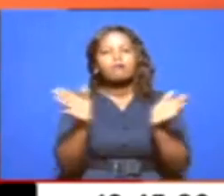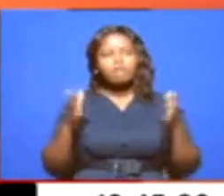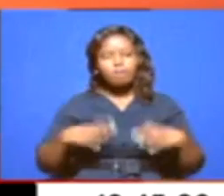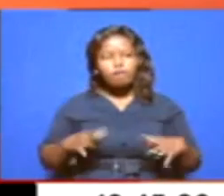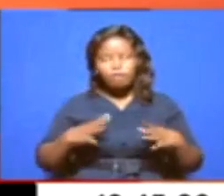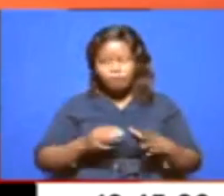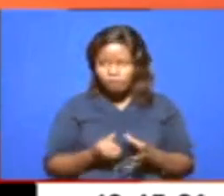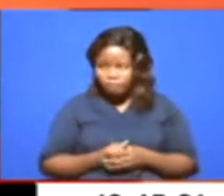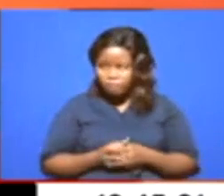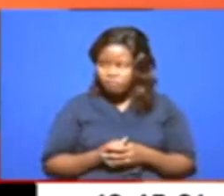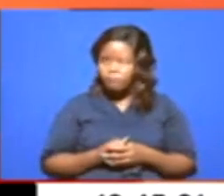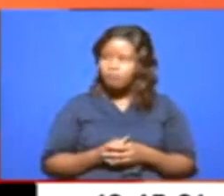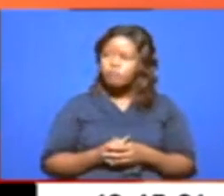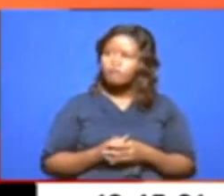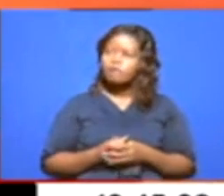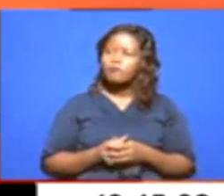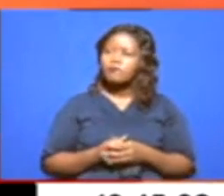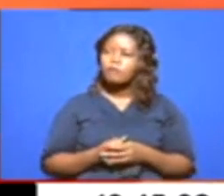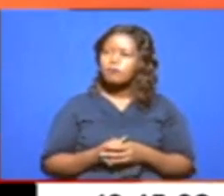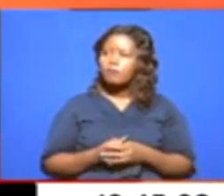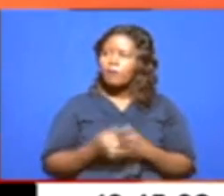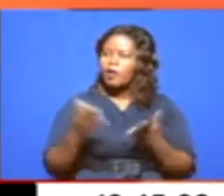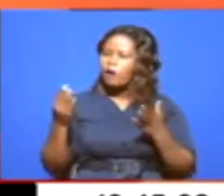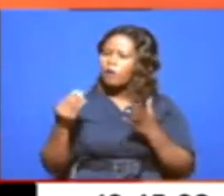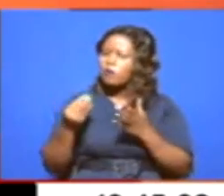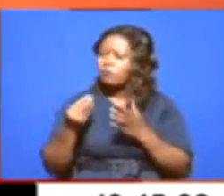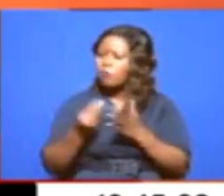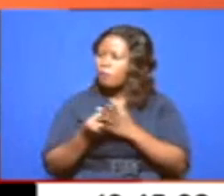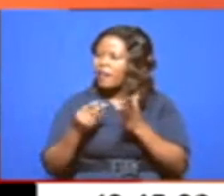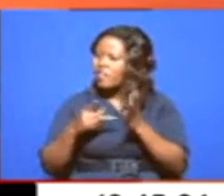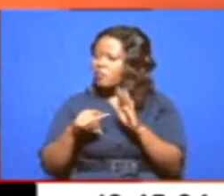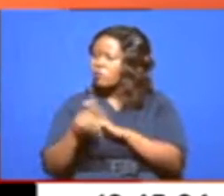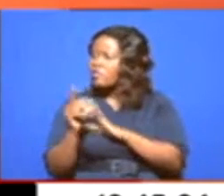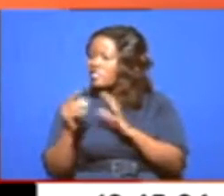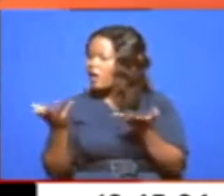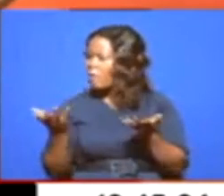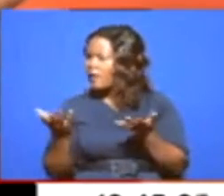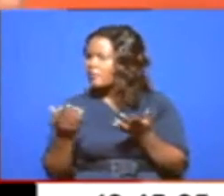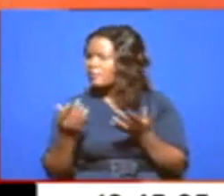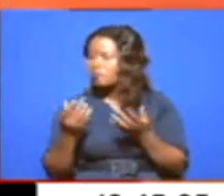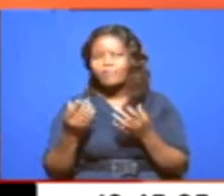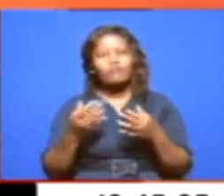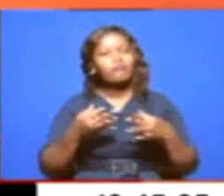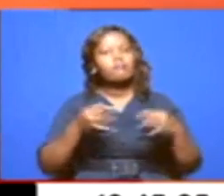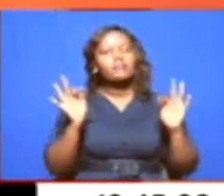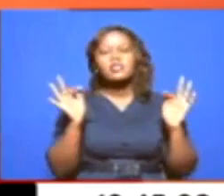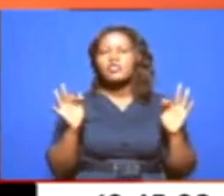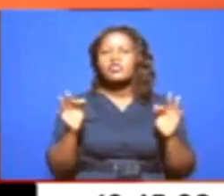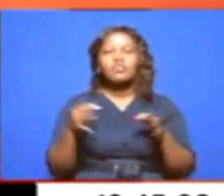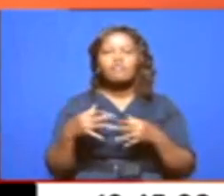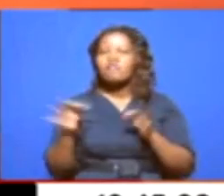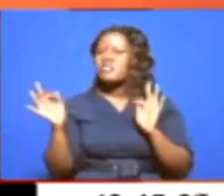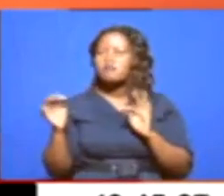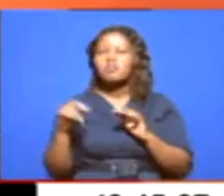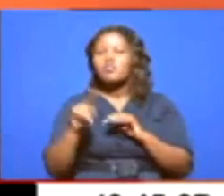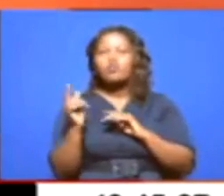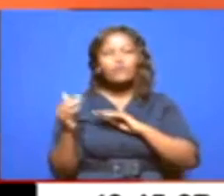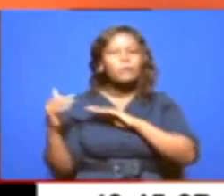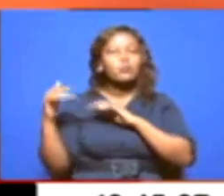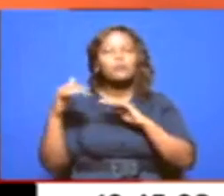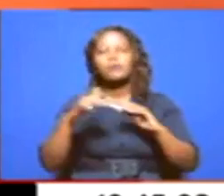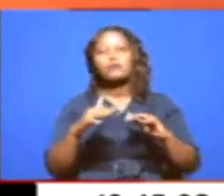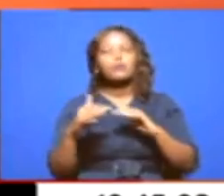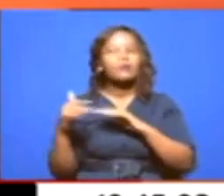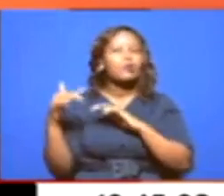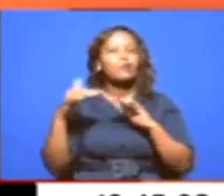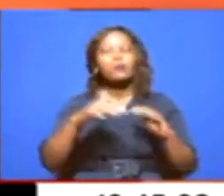Korir. Oh, just a quick one. How much? What's the entry fee? It's free. It's free. It's free. It's free. It's just free. Come in. All right. Come now, on. Now, I have a